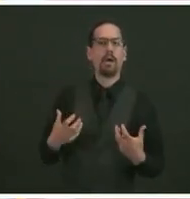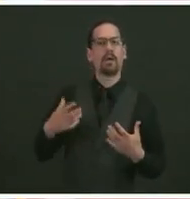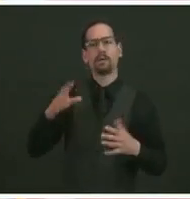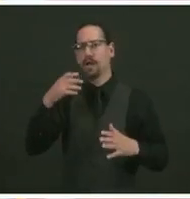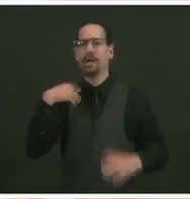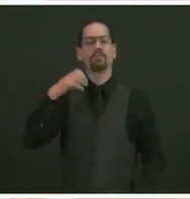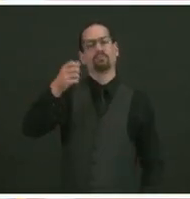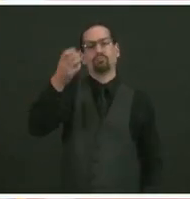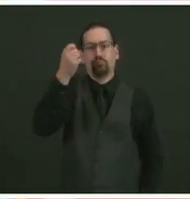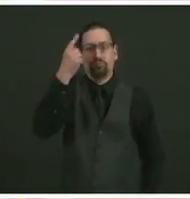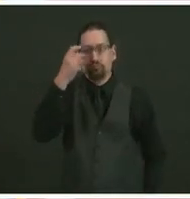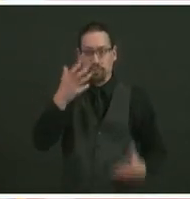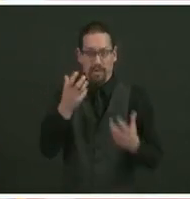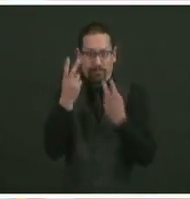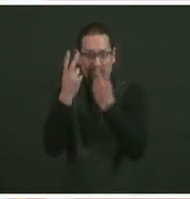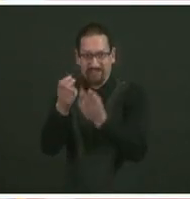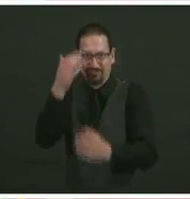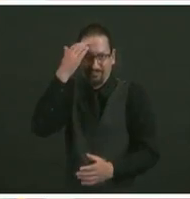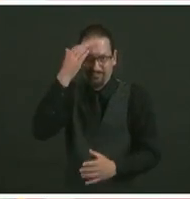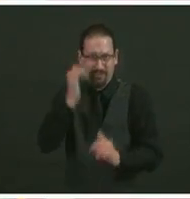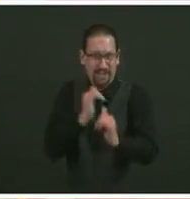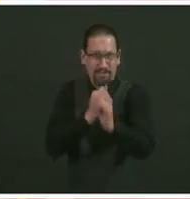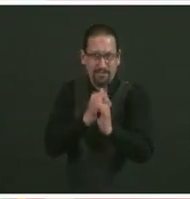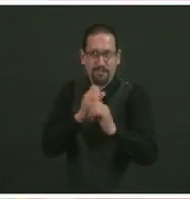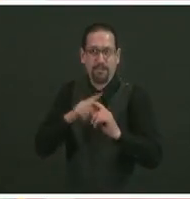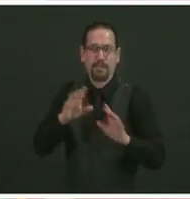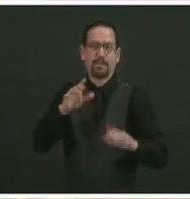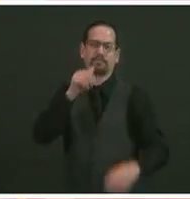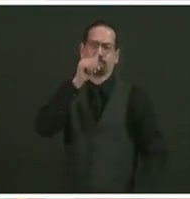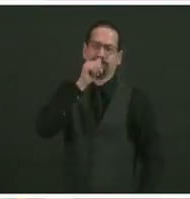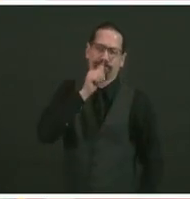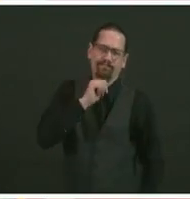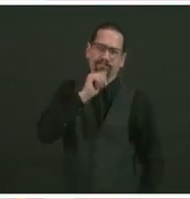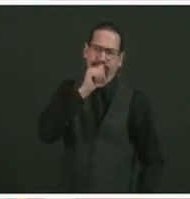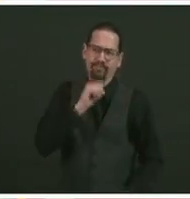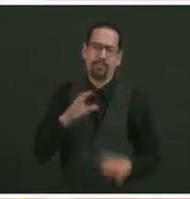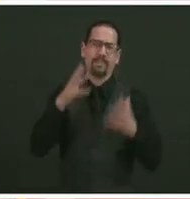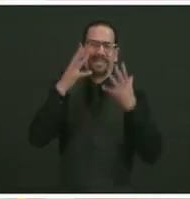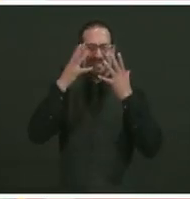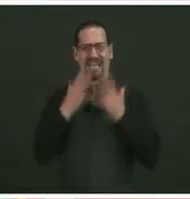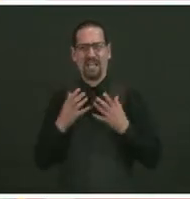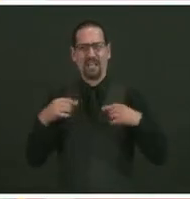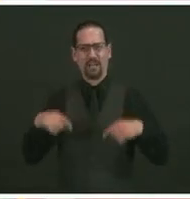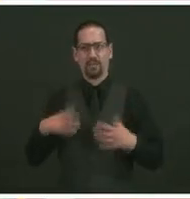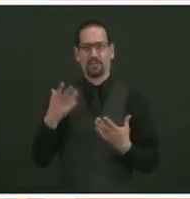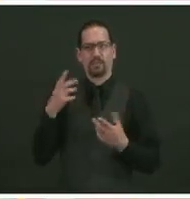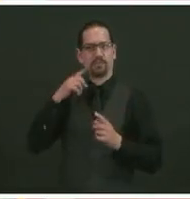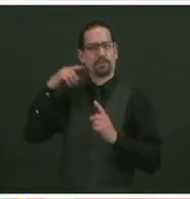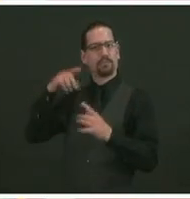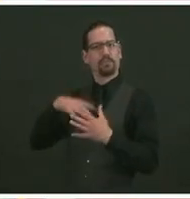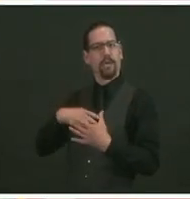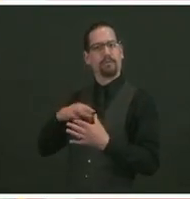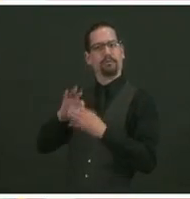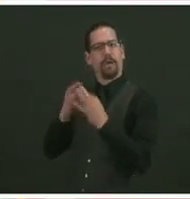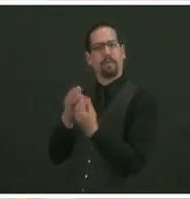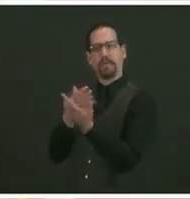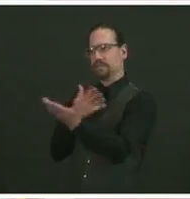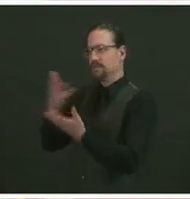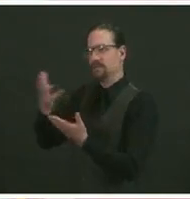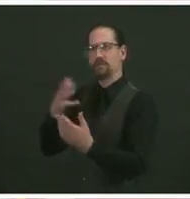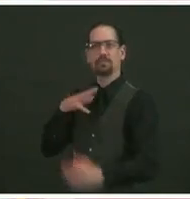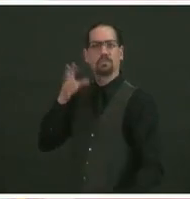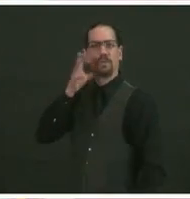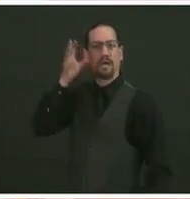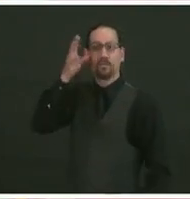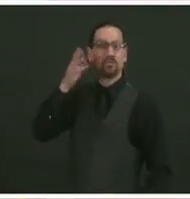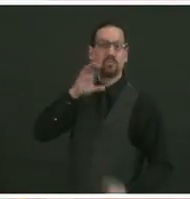as you are because it's really hard not to connect with our elders. It's so hard to connect with our spouses. I've heard so many